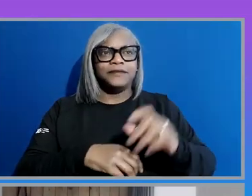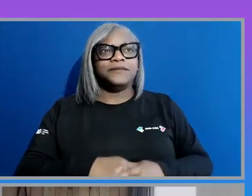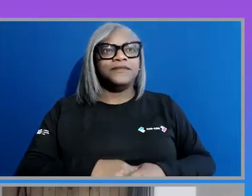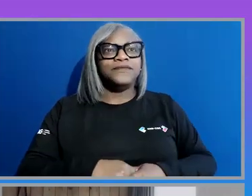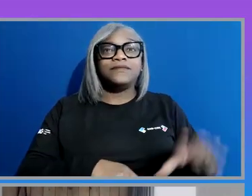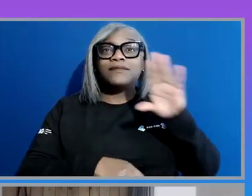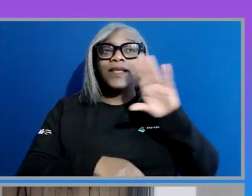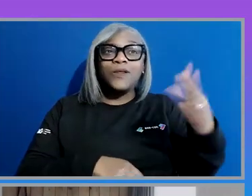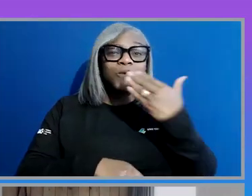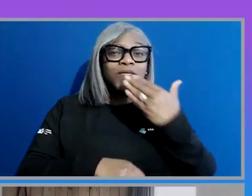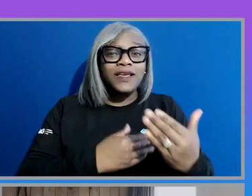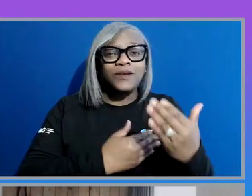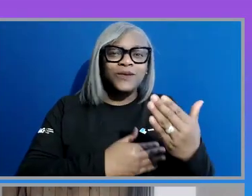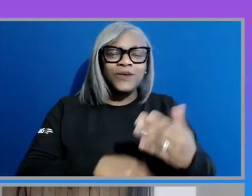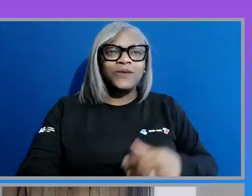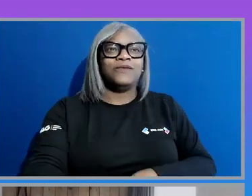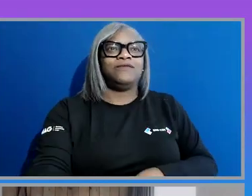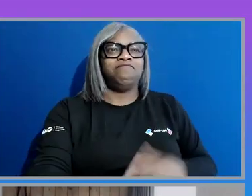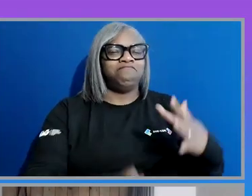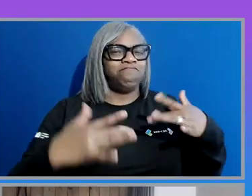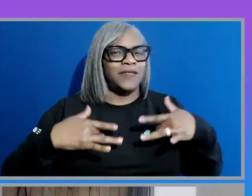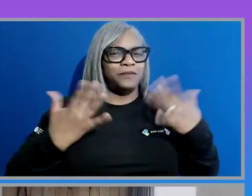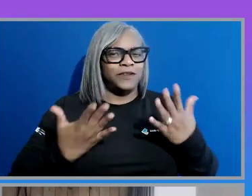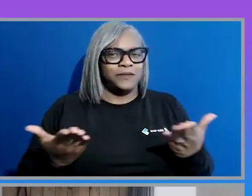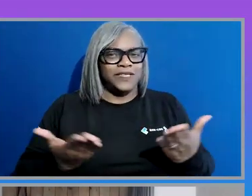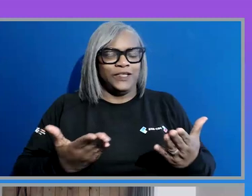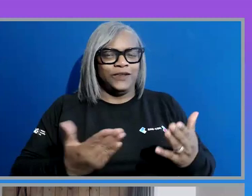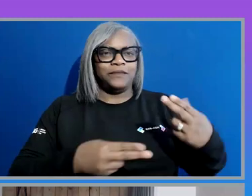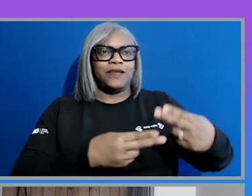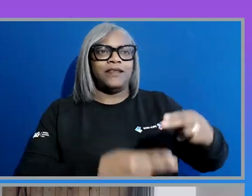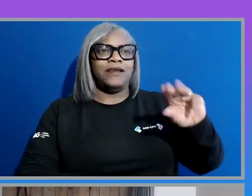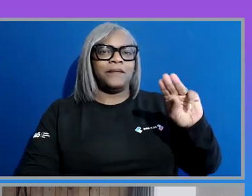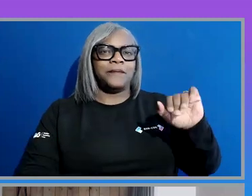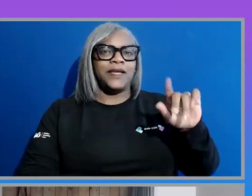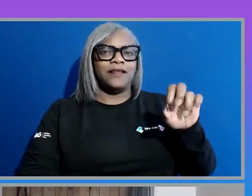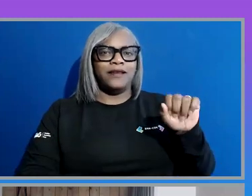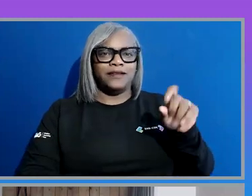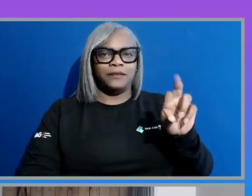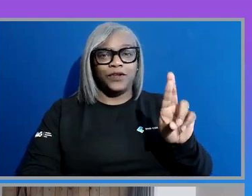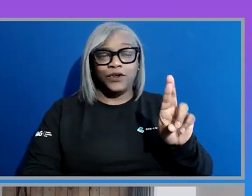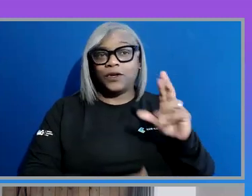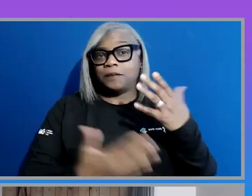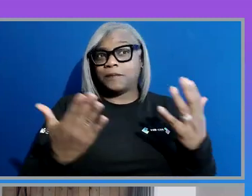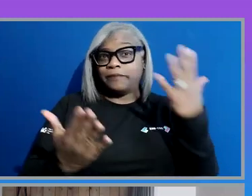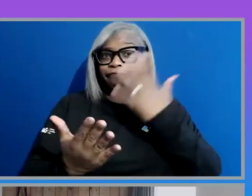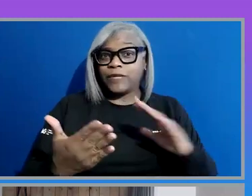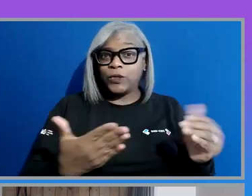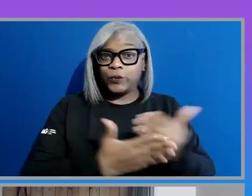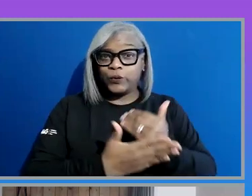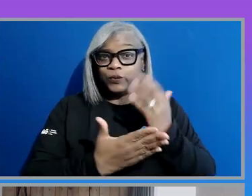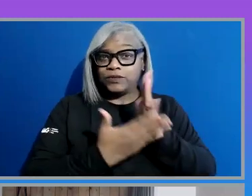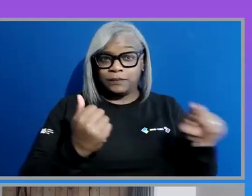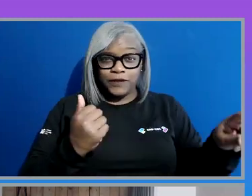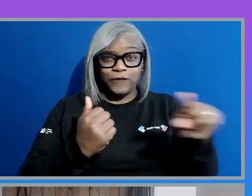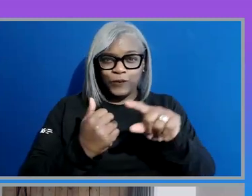Hi, thank you. So excited to be here. My name is Melanie Sumner. I might be new to some of you, but others may